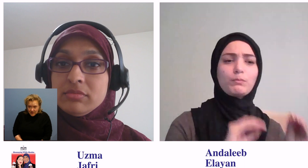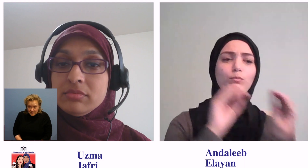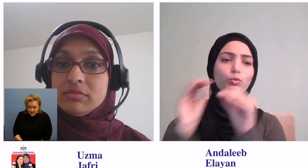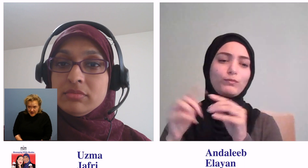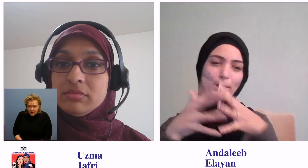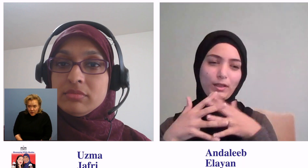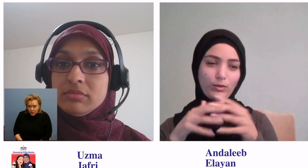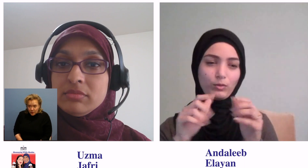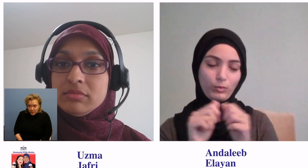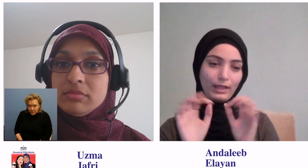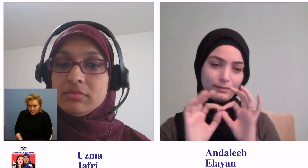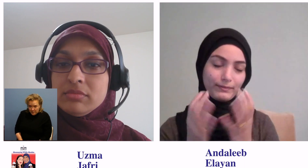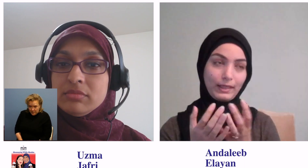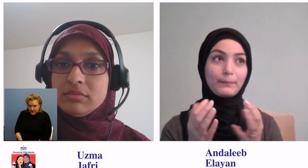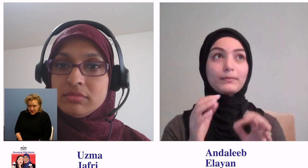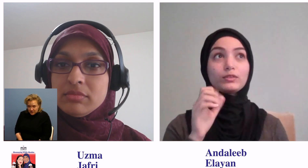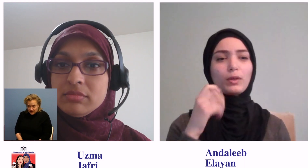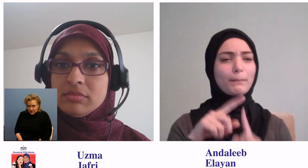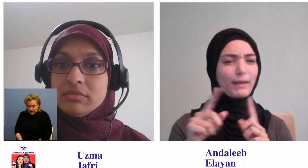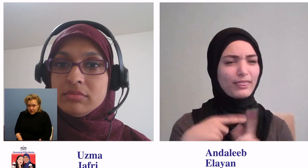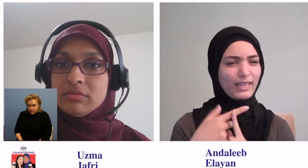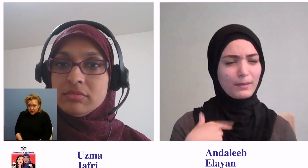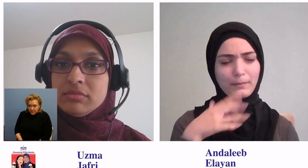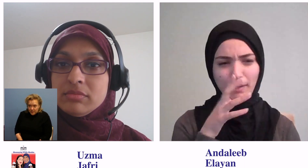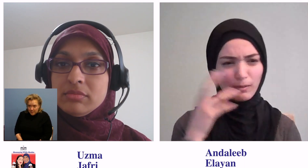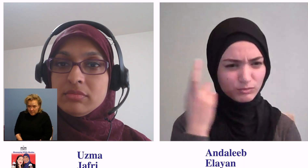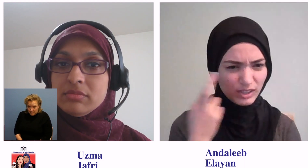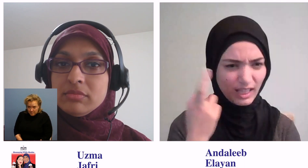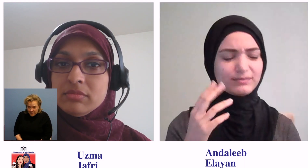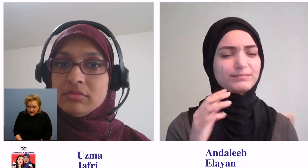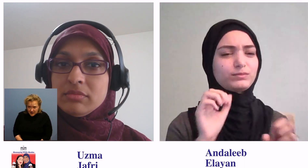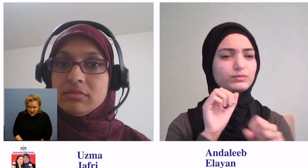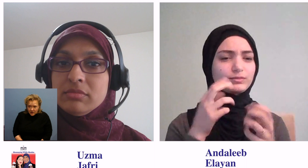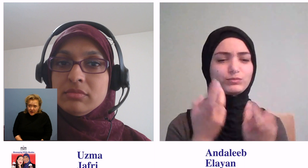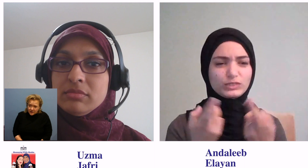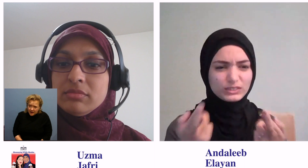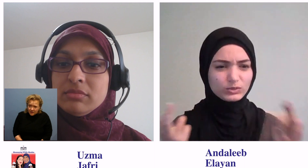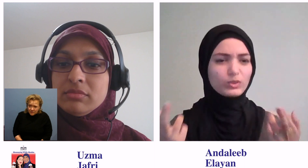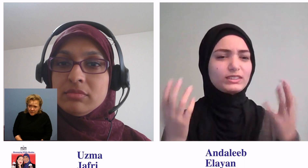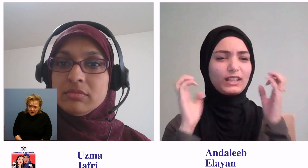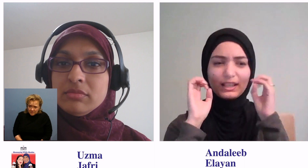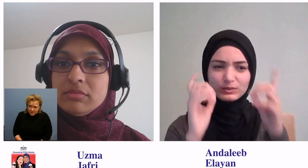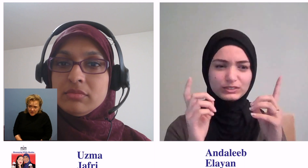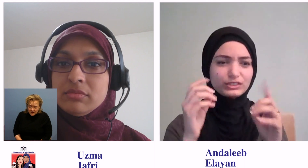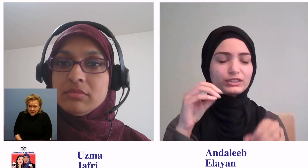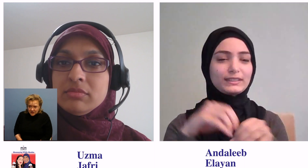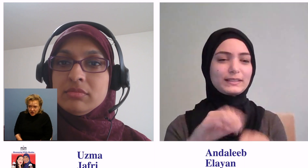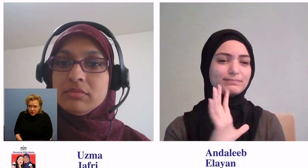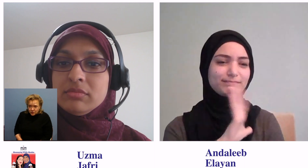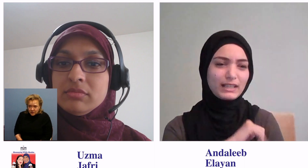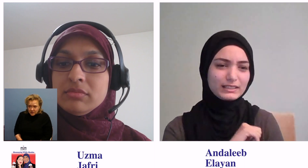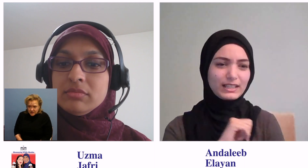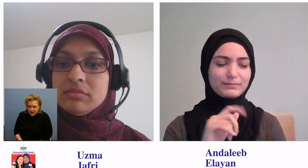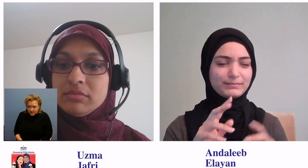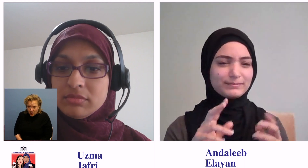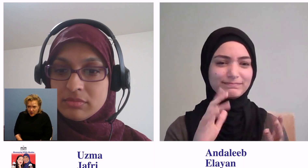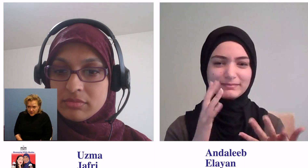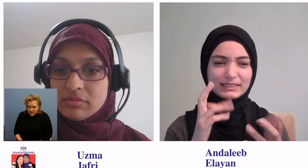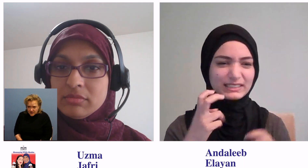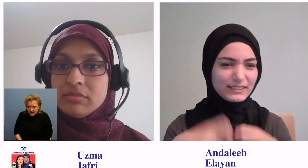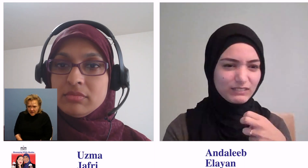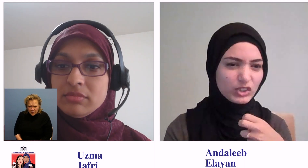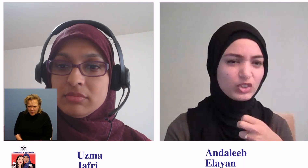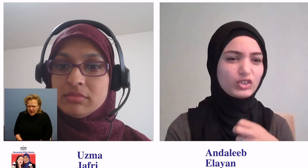So at the time we were back to Palestine and they have, my parents had these two deaf